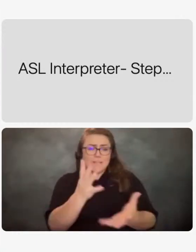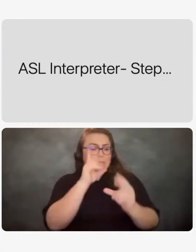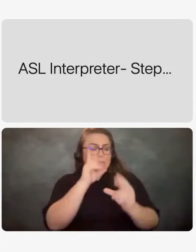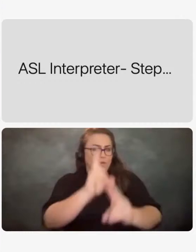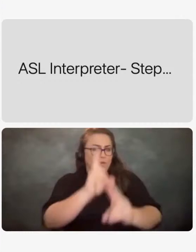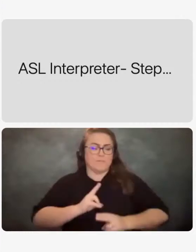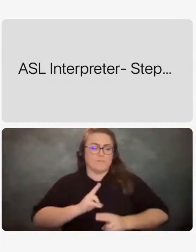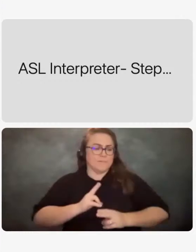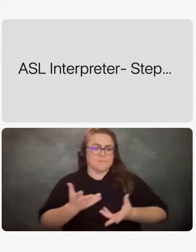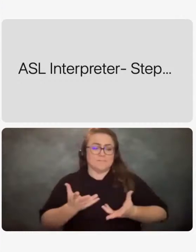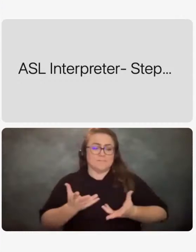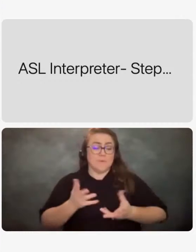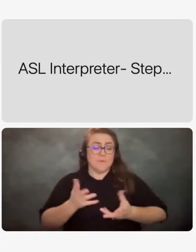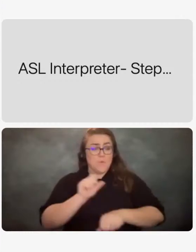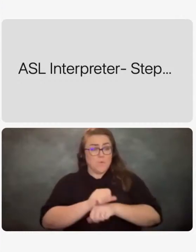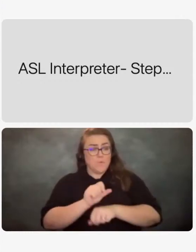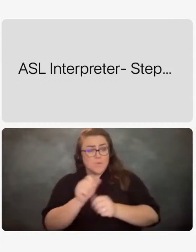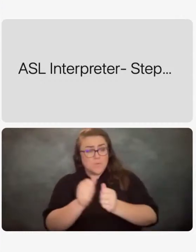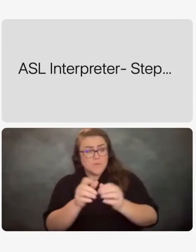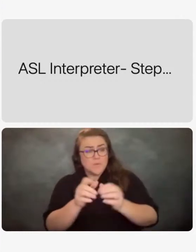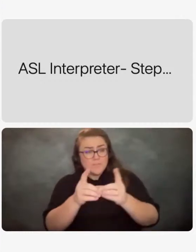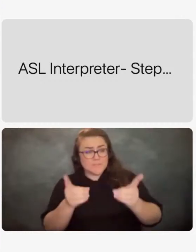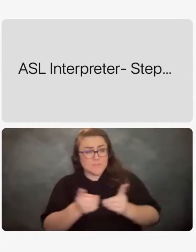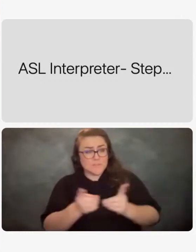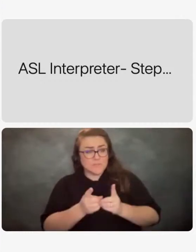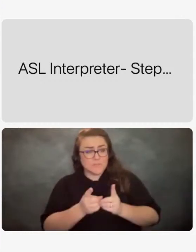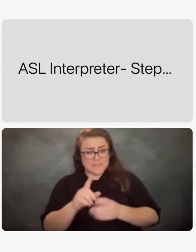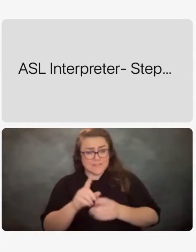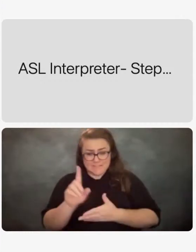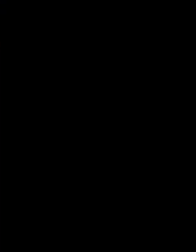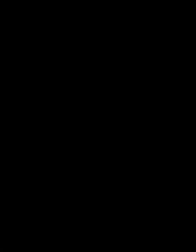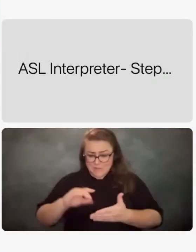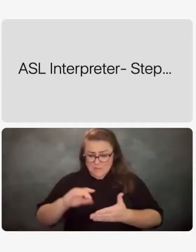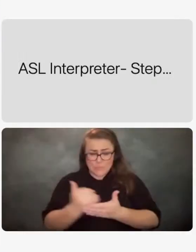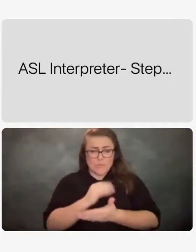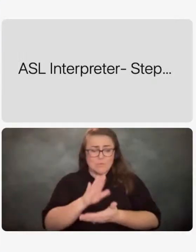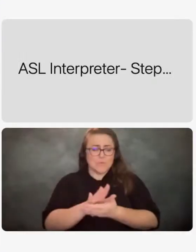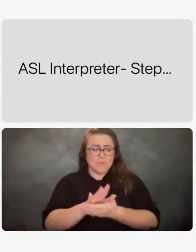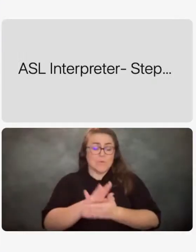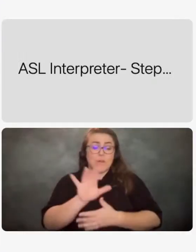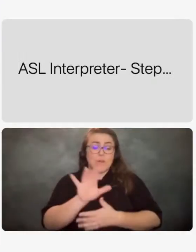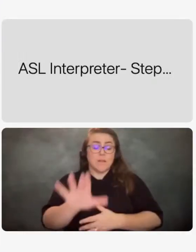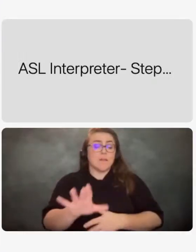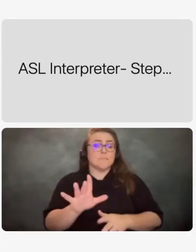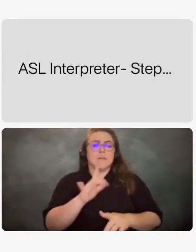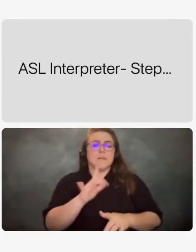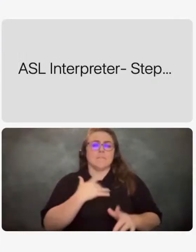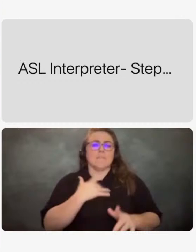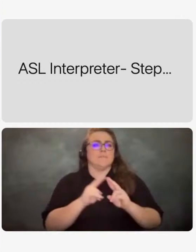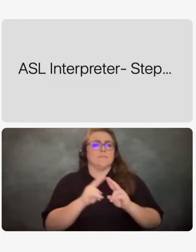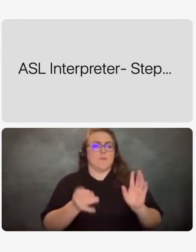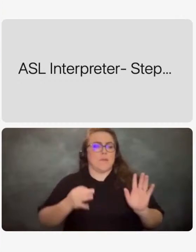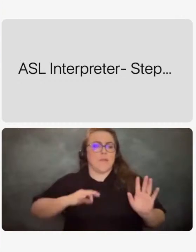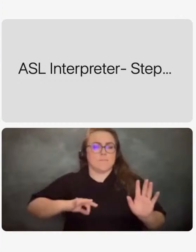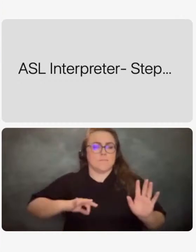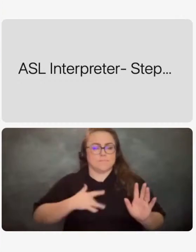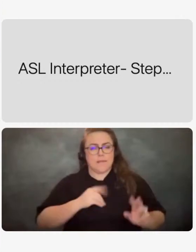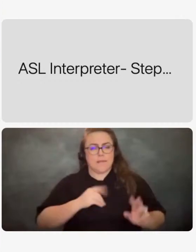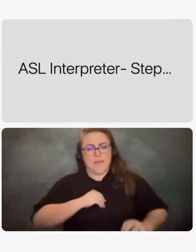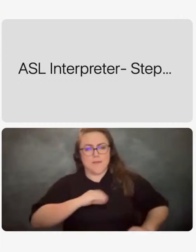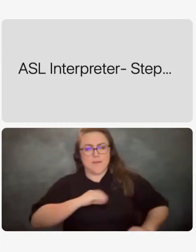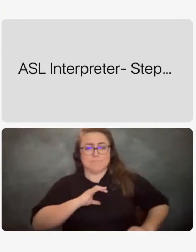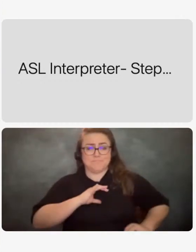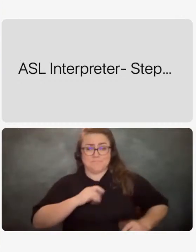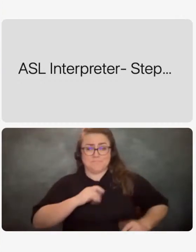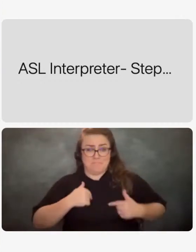new schools. It's probably the most rewarding thing that can happen. So thank you for the time, and turn it back to Owen. Thank you. All right.